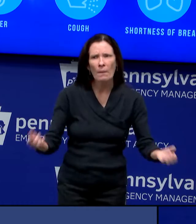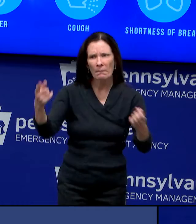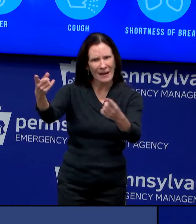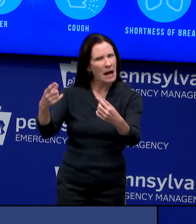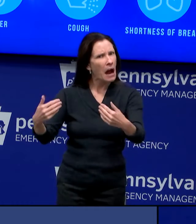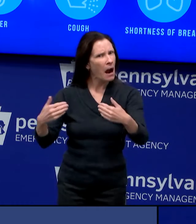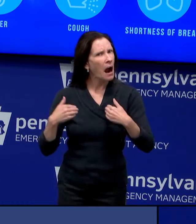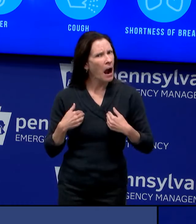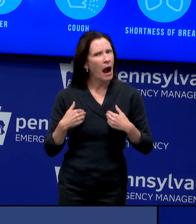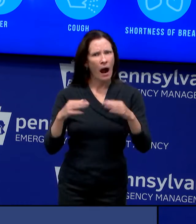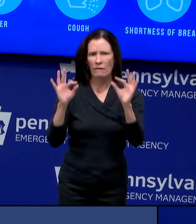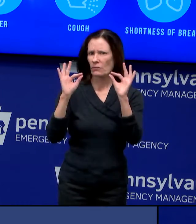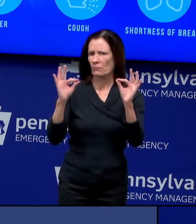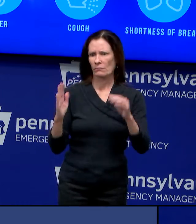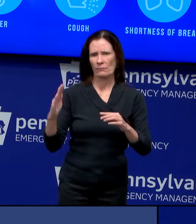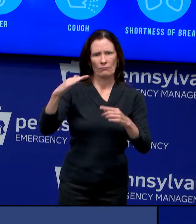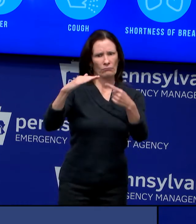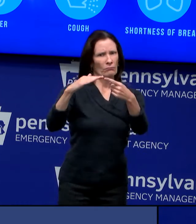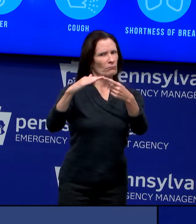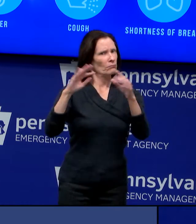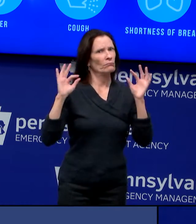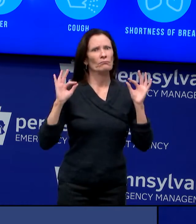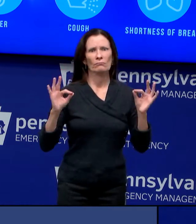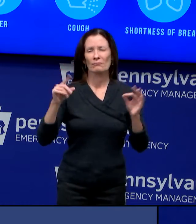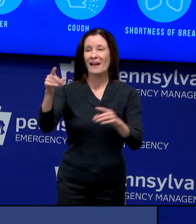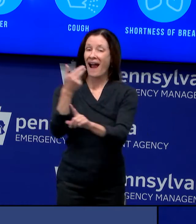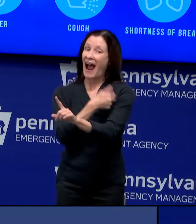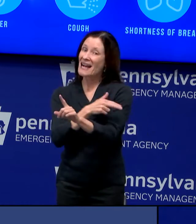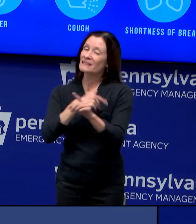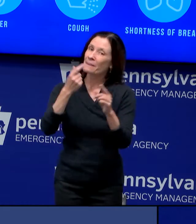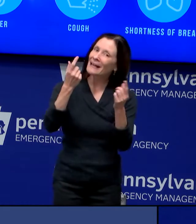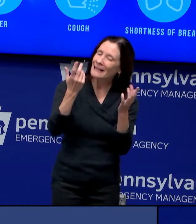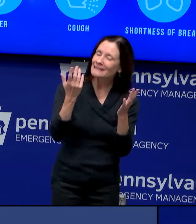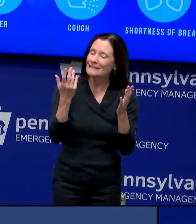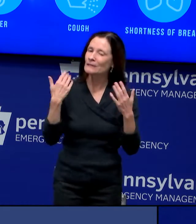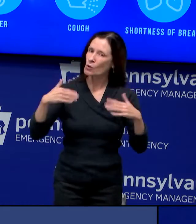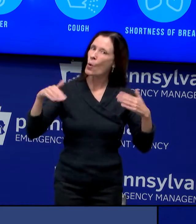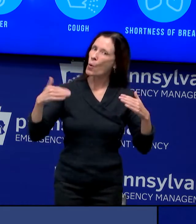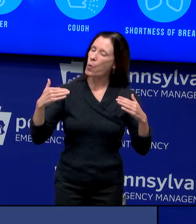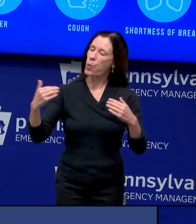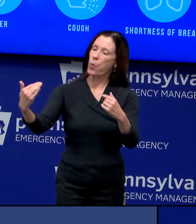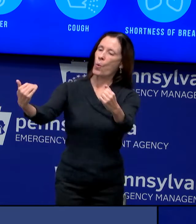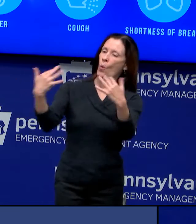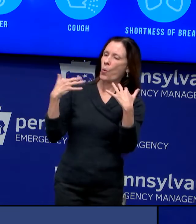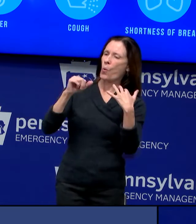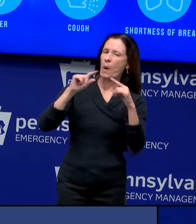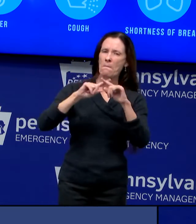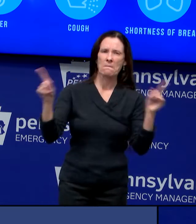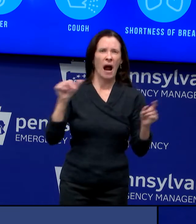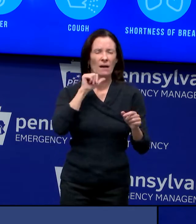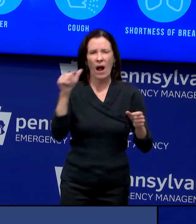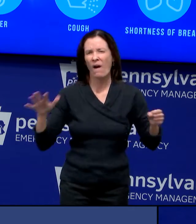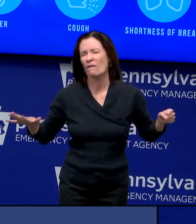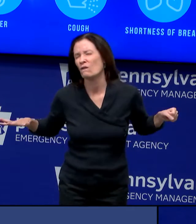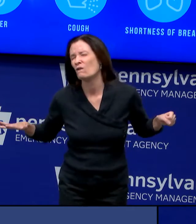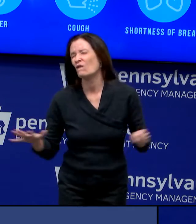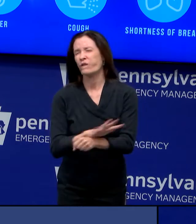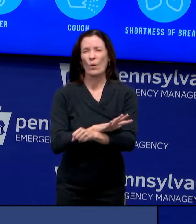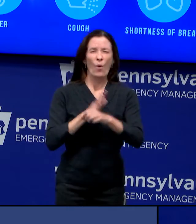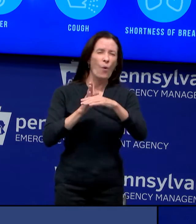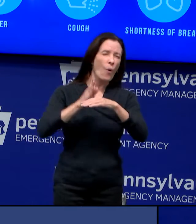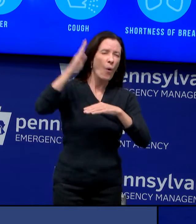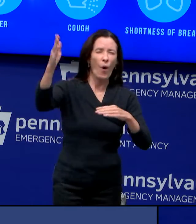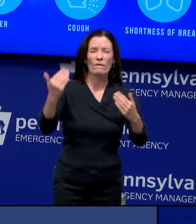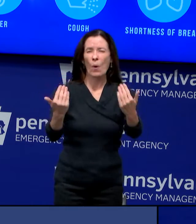of hospitals there which are challenged, but we have been able to keep up through everyone's efforts and the fantastic work that we have done